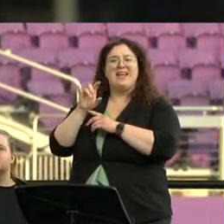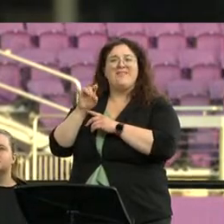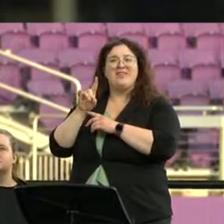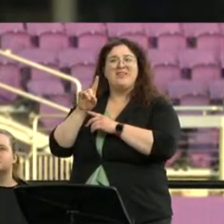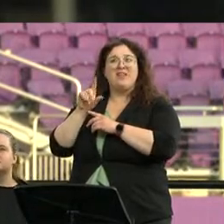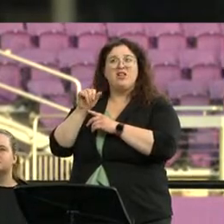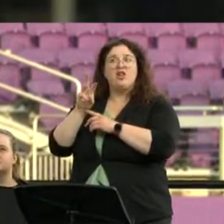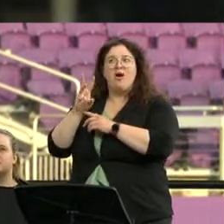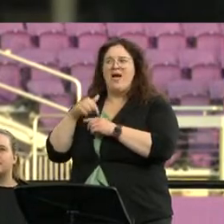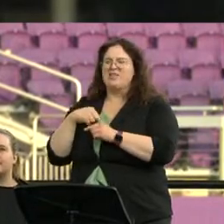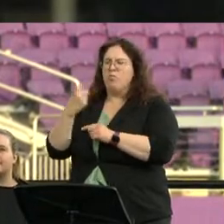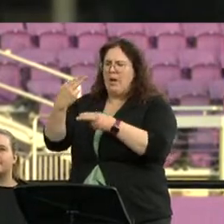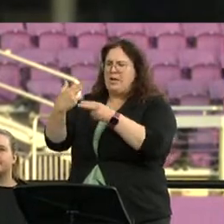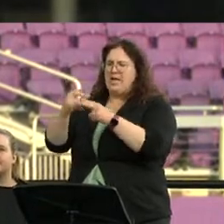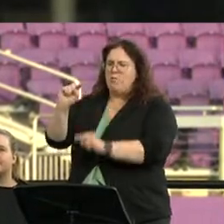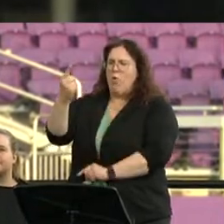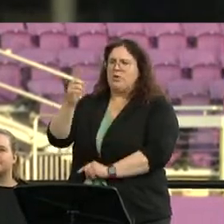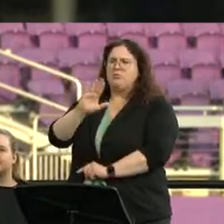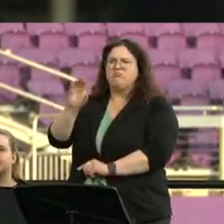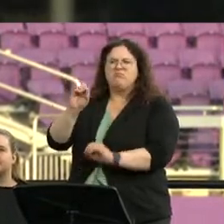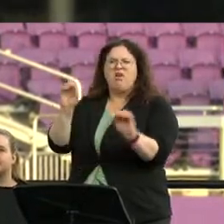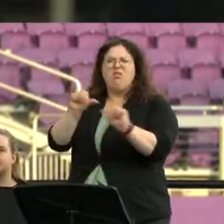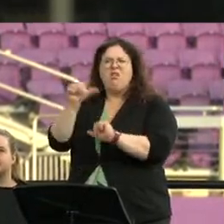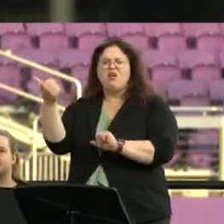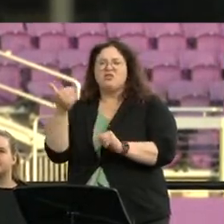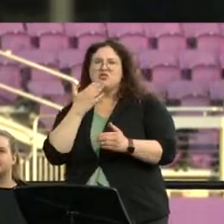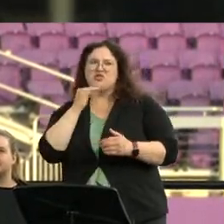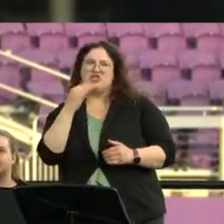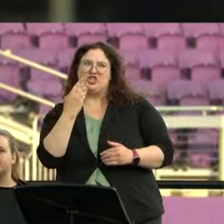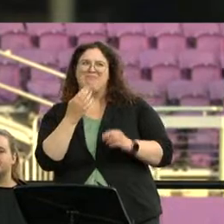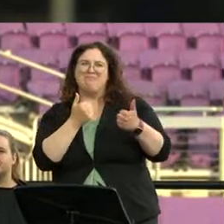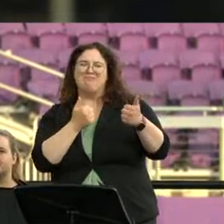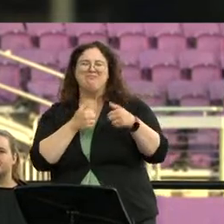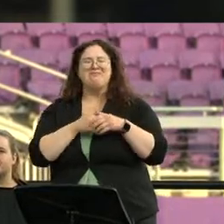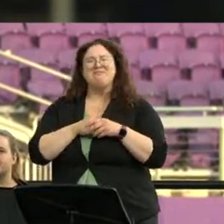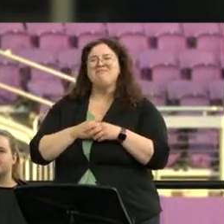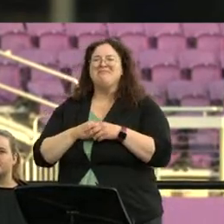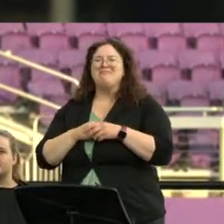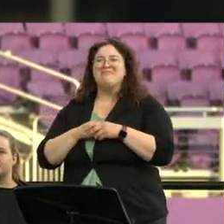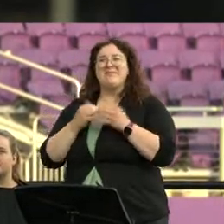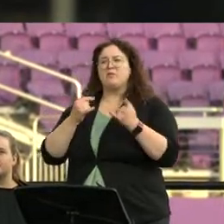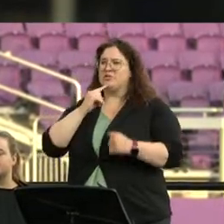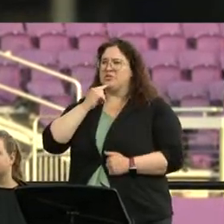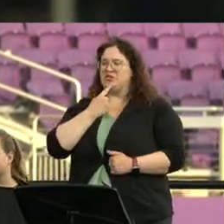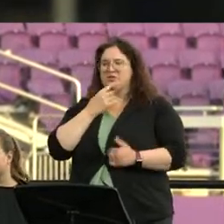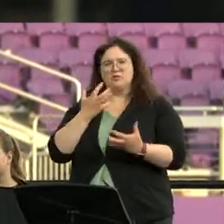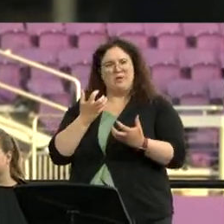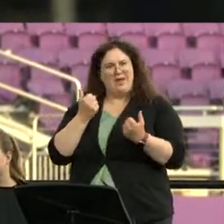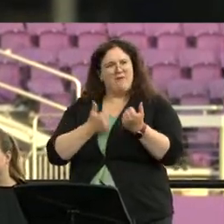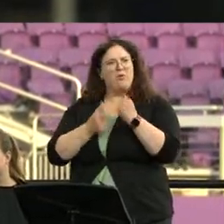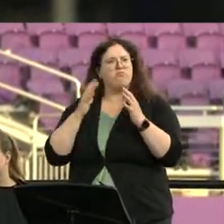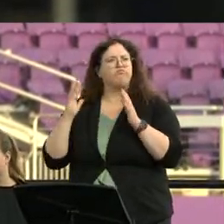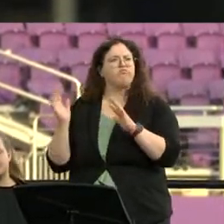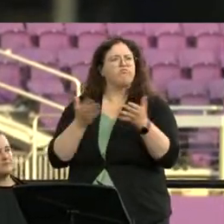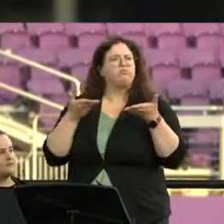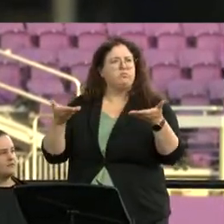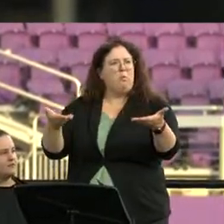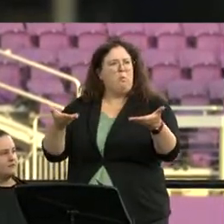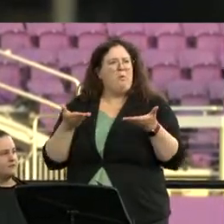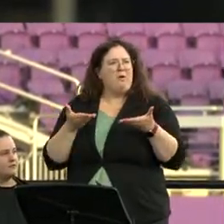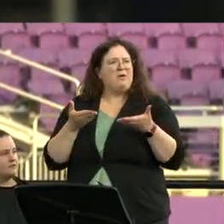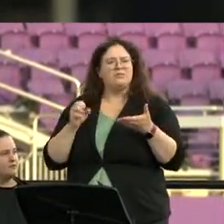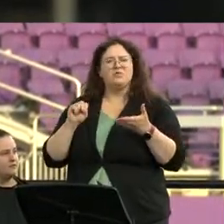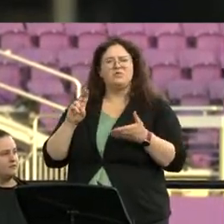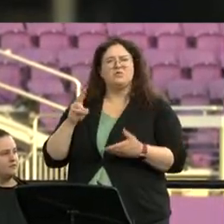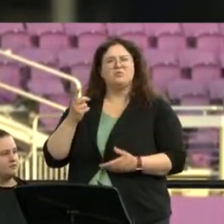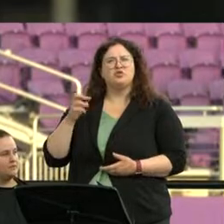and definitely only that name. Nice catch. But in all seriousness, please give a warm welcome to our